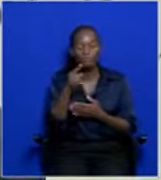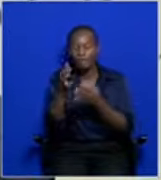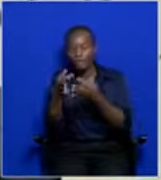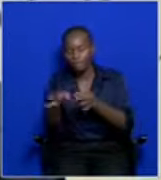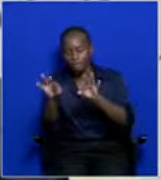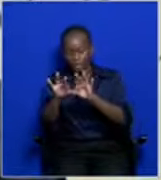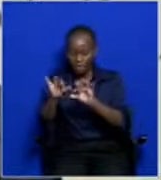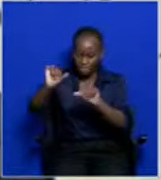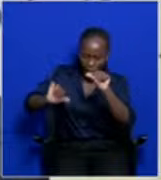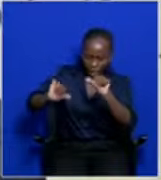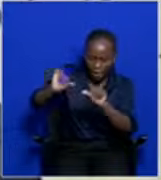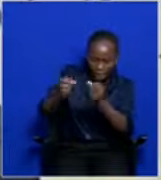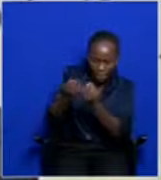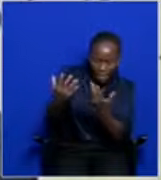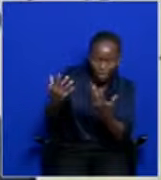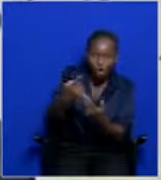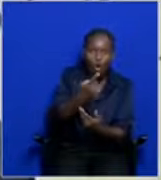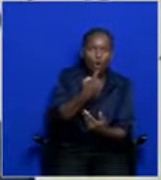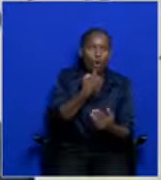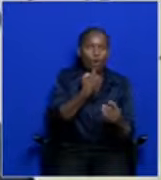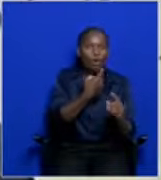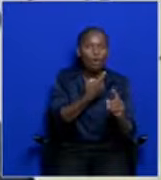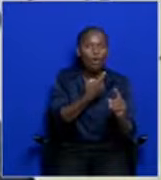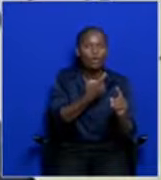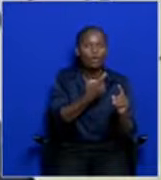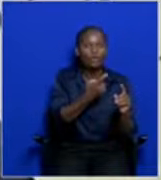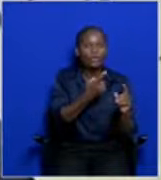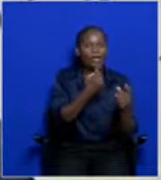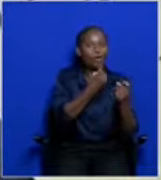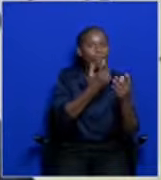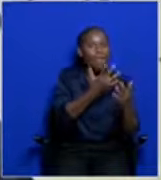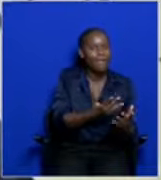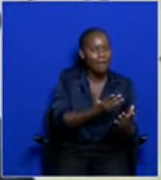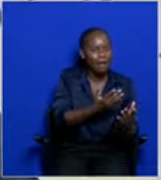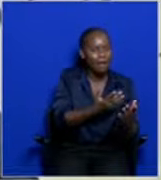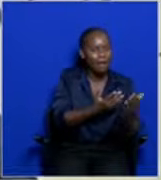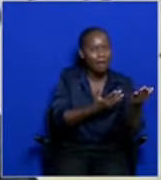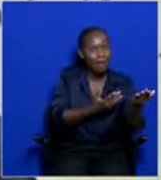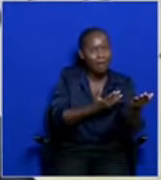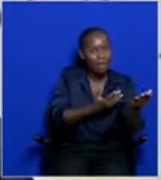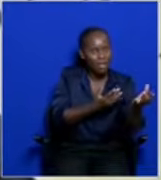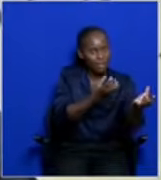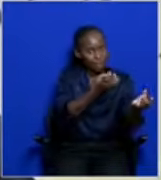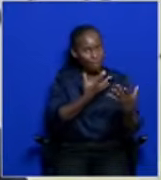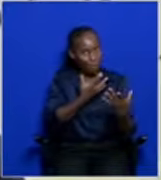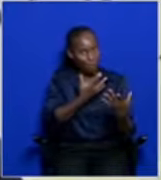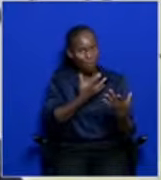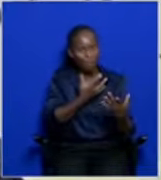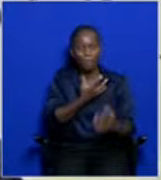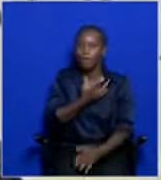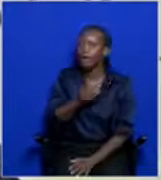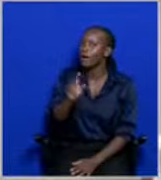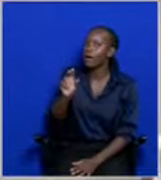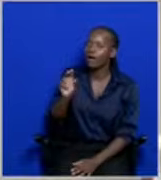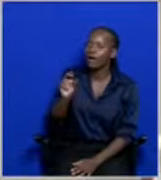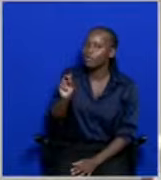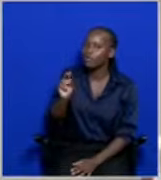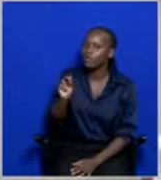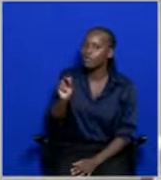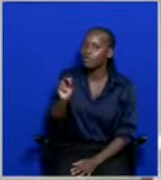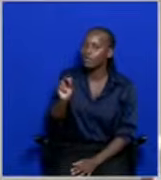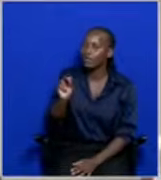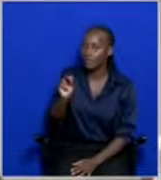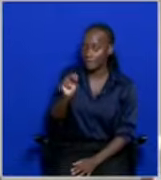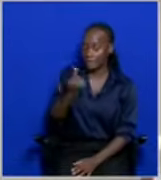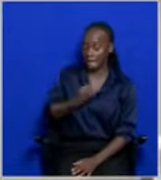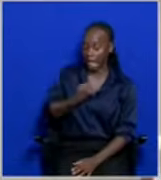He provided with invoice So it's from the version of the, of the victim. that's the only basis